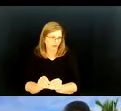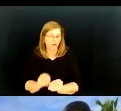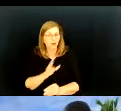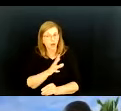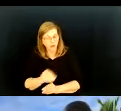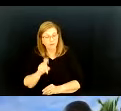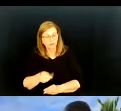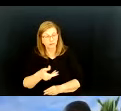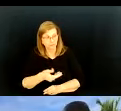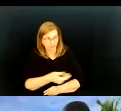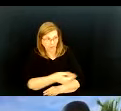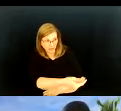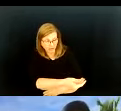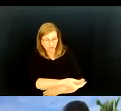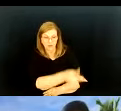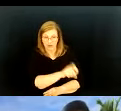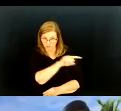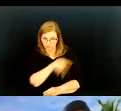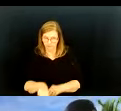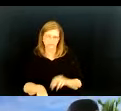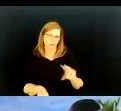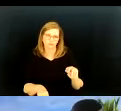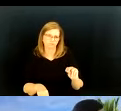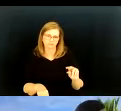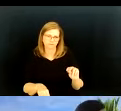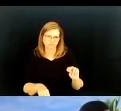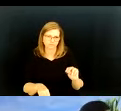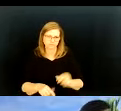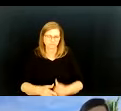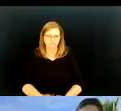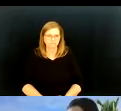invited, but they do not have to attend.